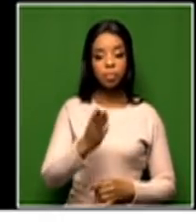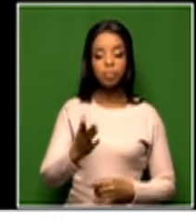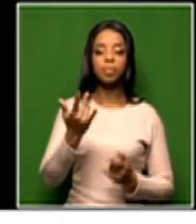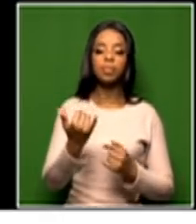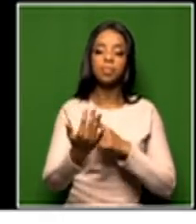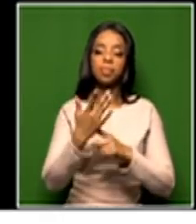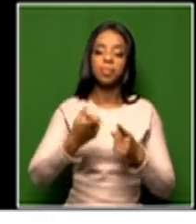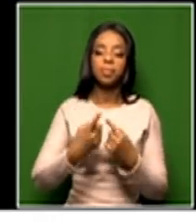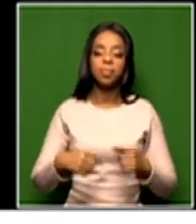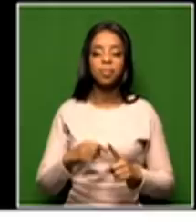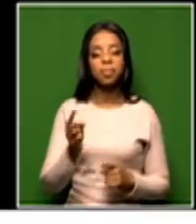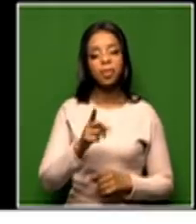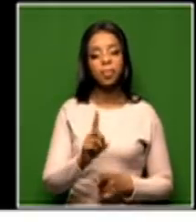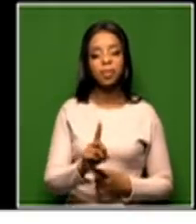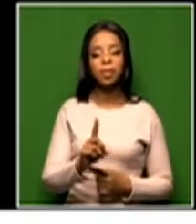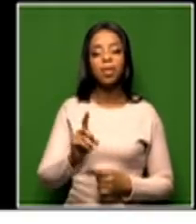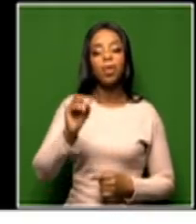there was a blatant